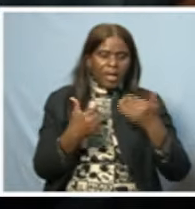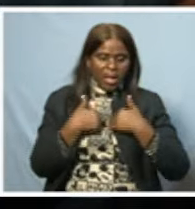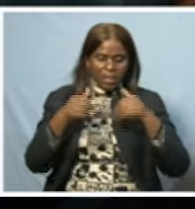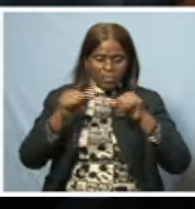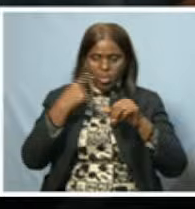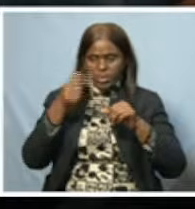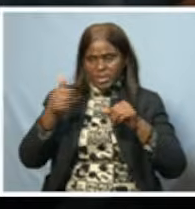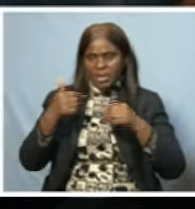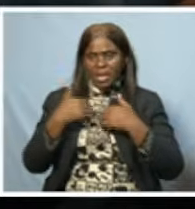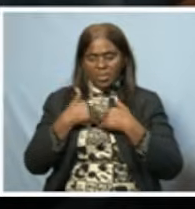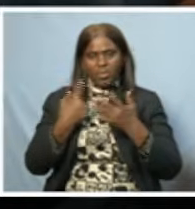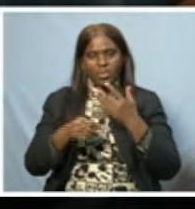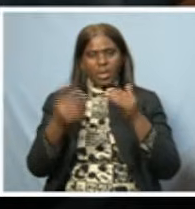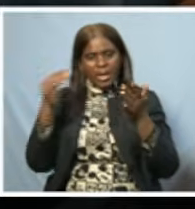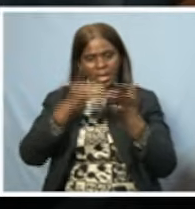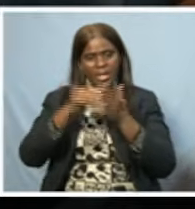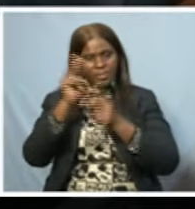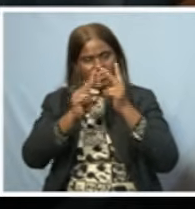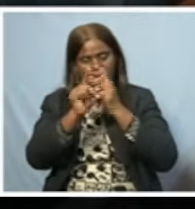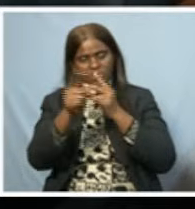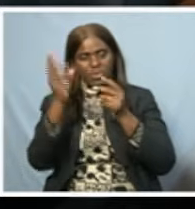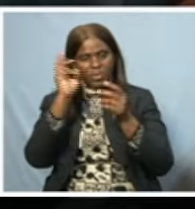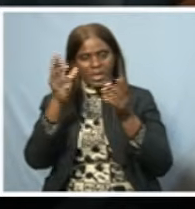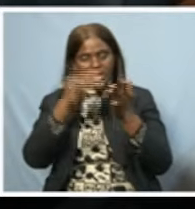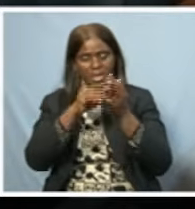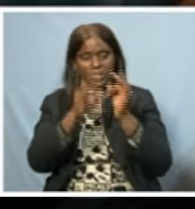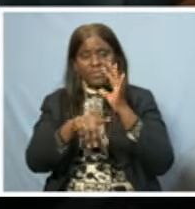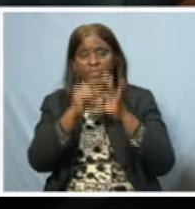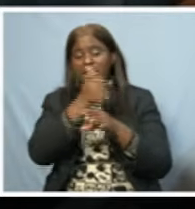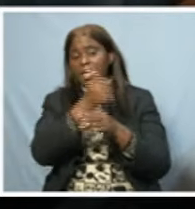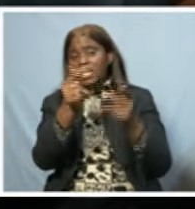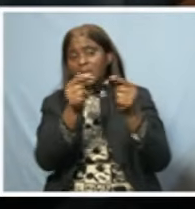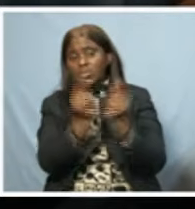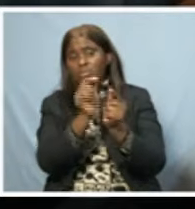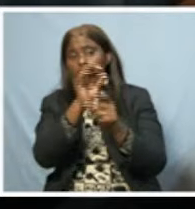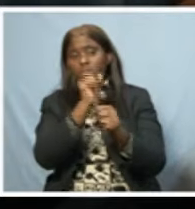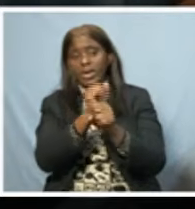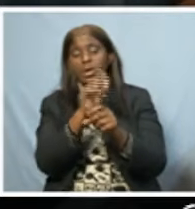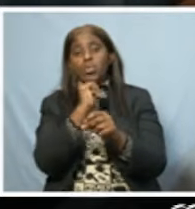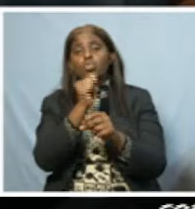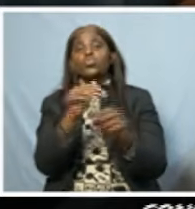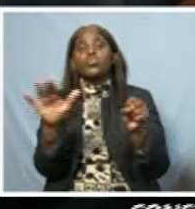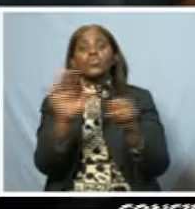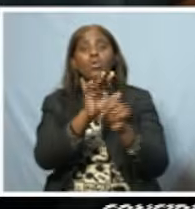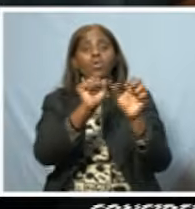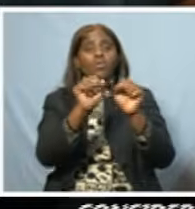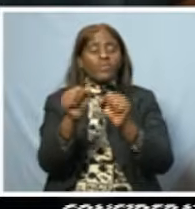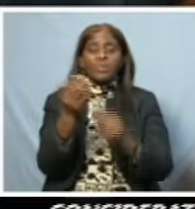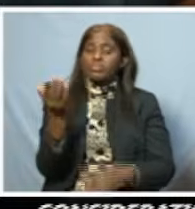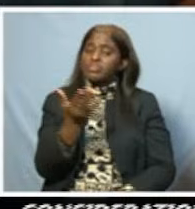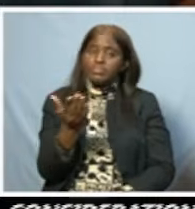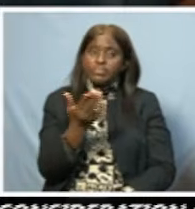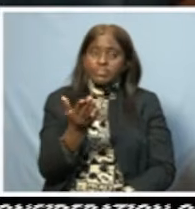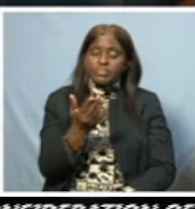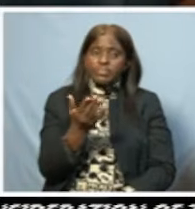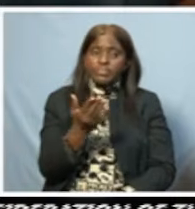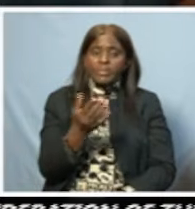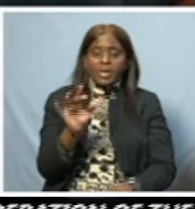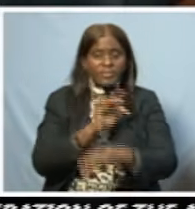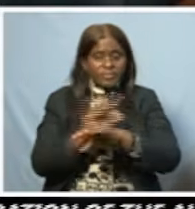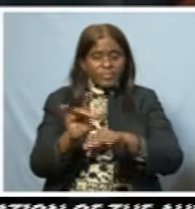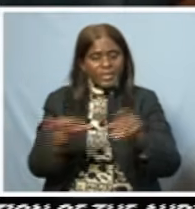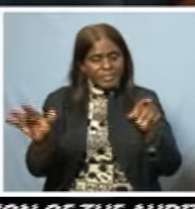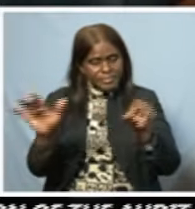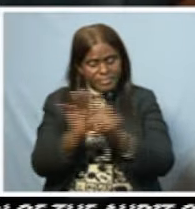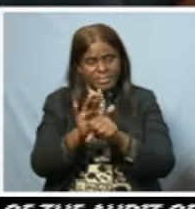auditors who again visit you, and if they find another group of workers who haven't been confirmed or positions filled in, again